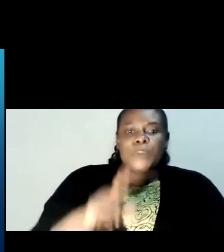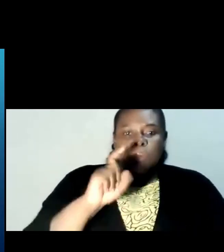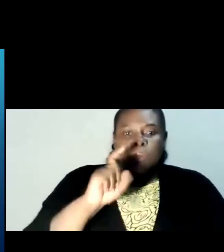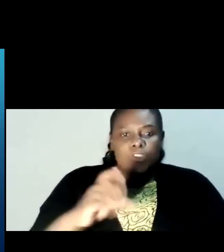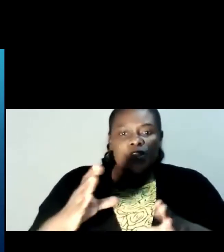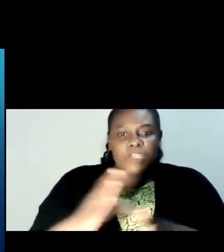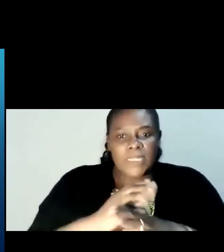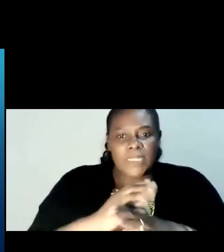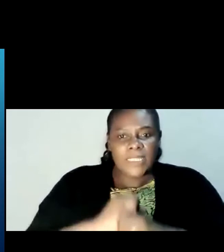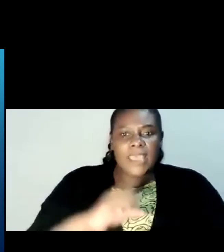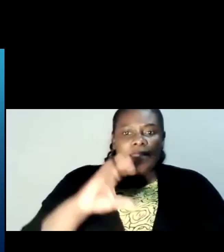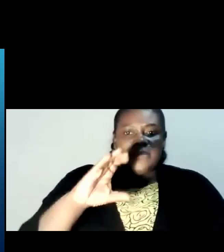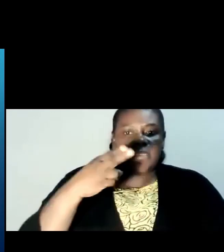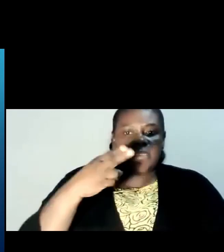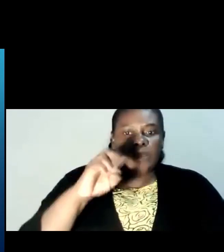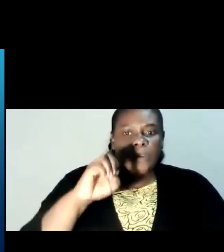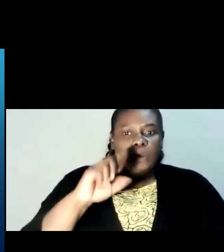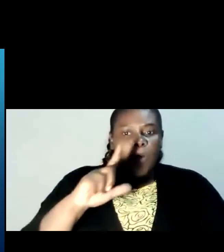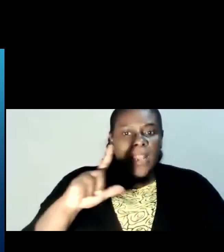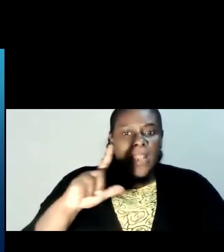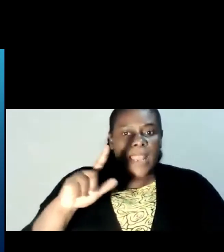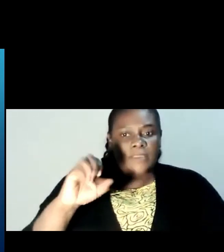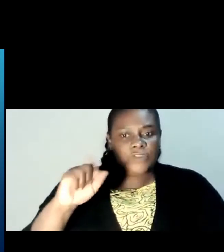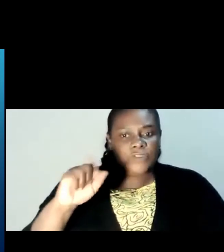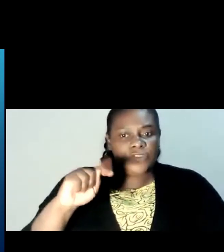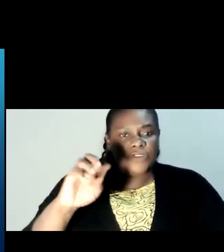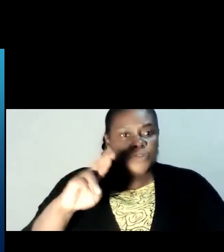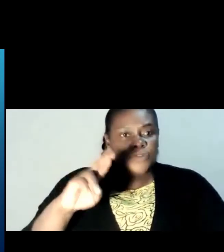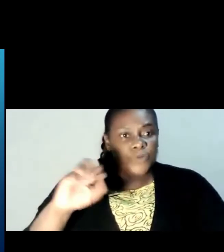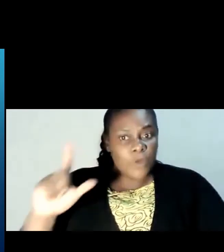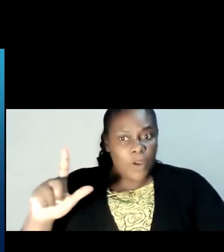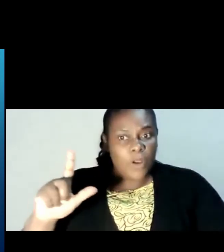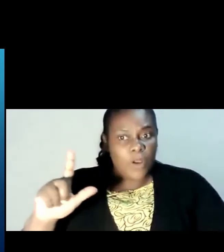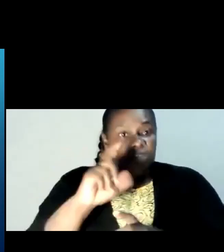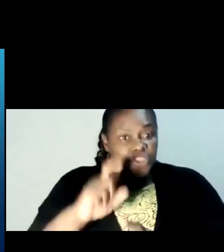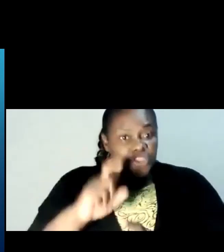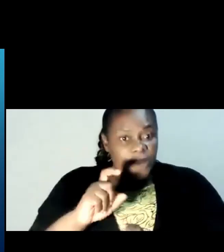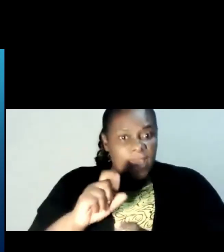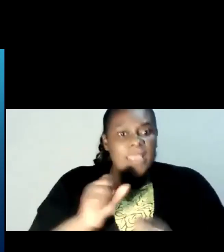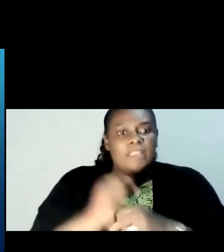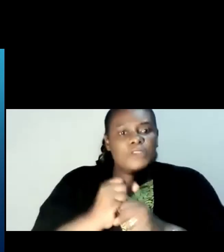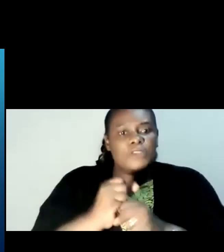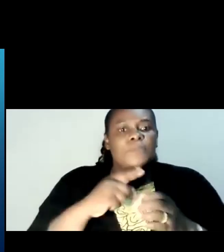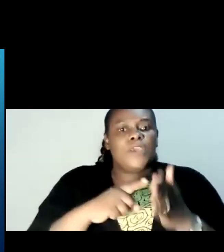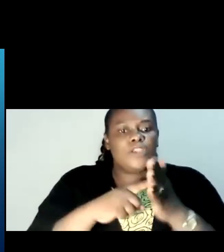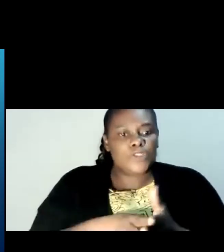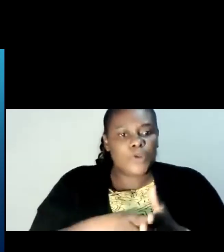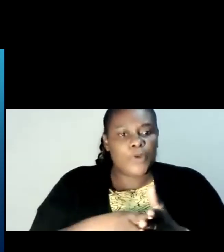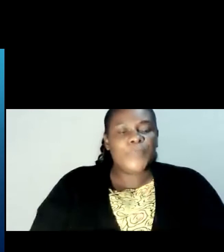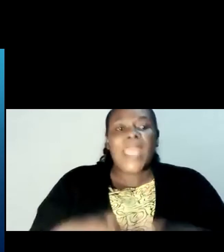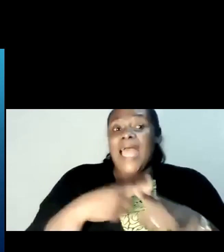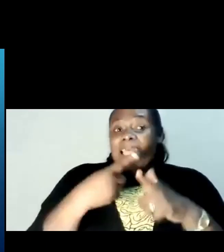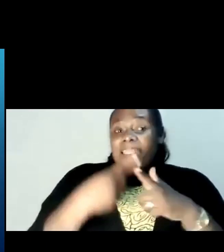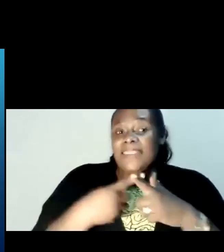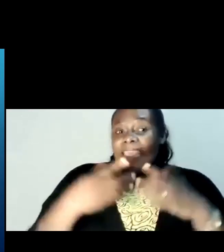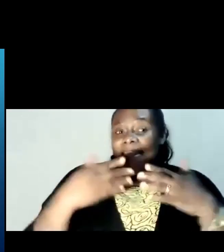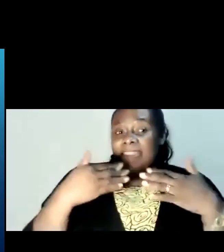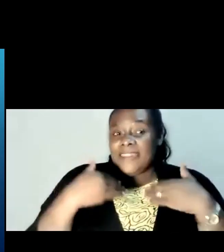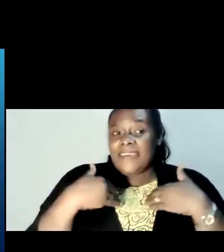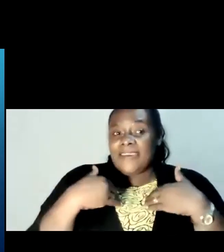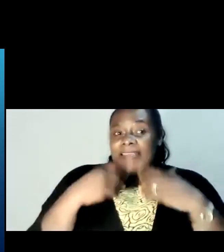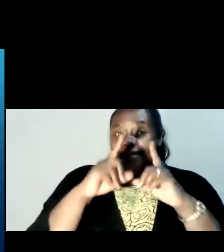Your doctor can also check your weight and calculate something which is called your body mass index, which will tell you if you